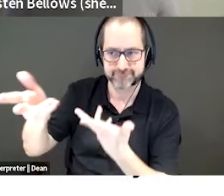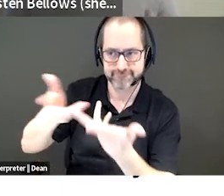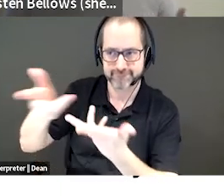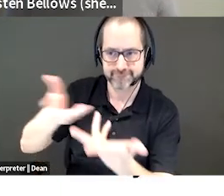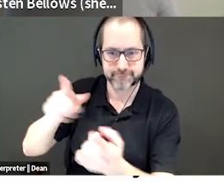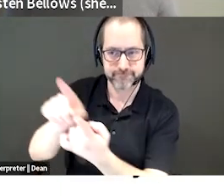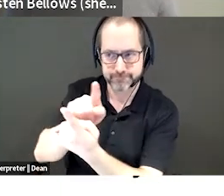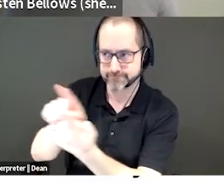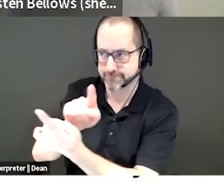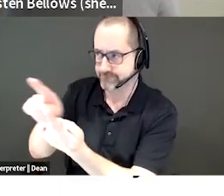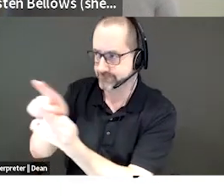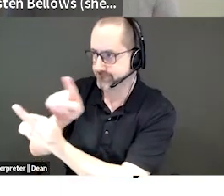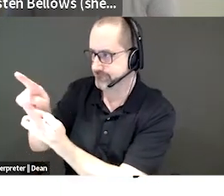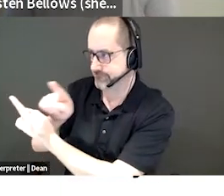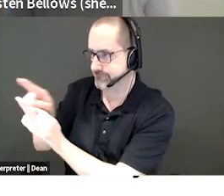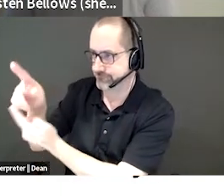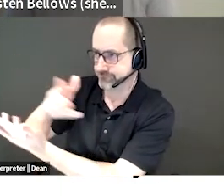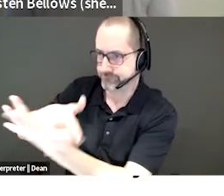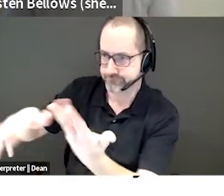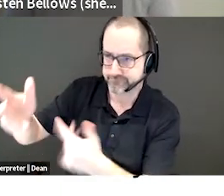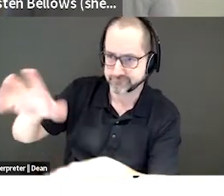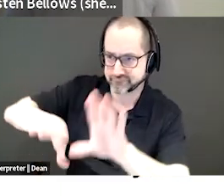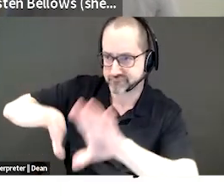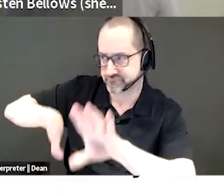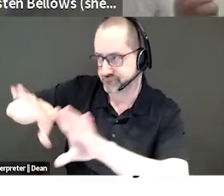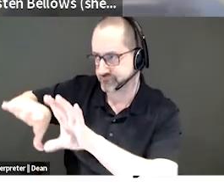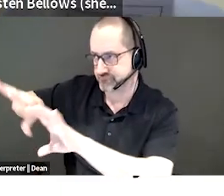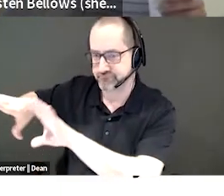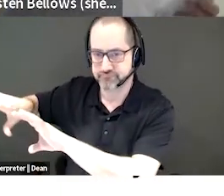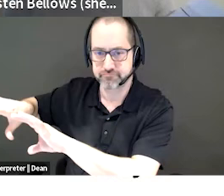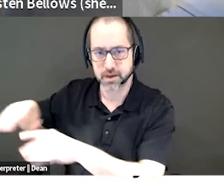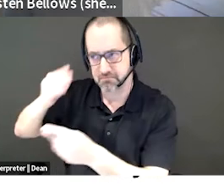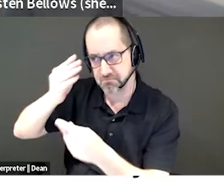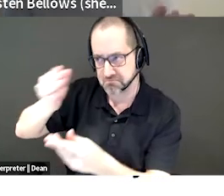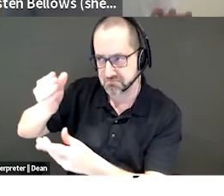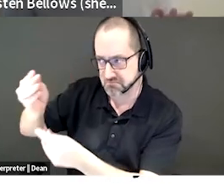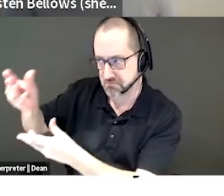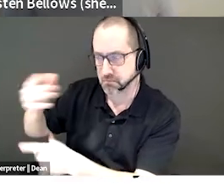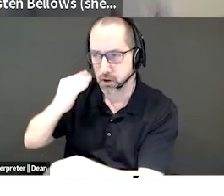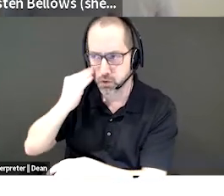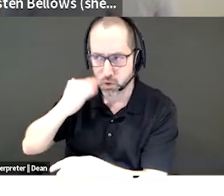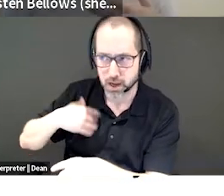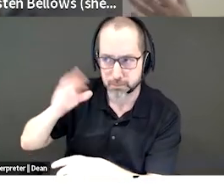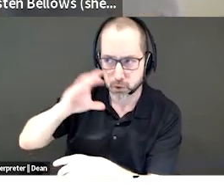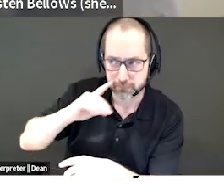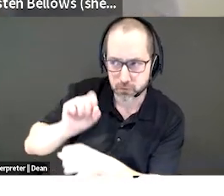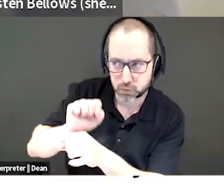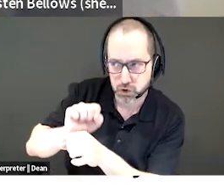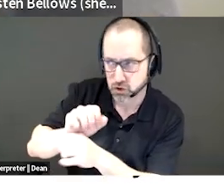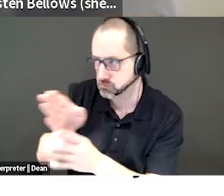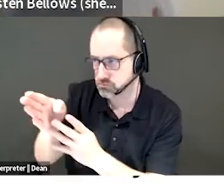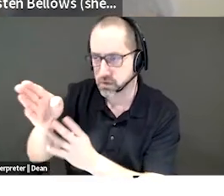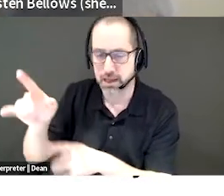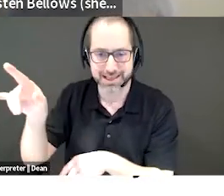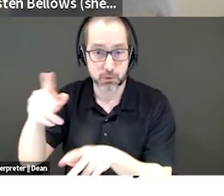to know what you can do, they can point you in the direction of jobs that will be more supportive